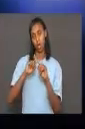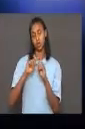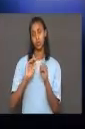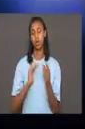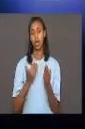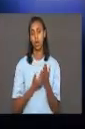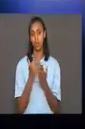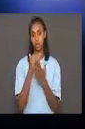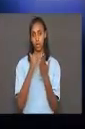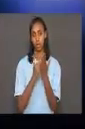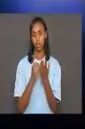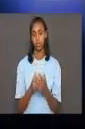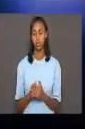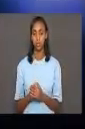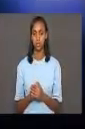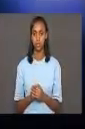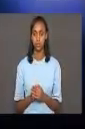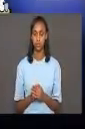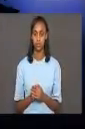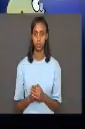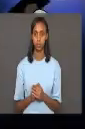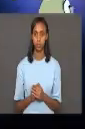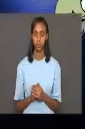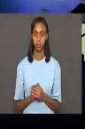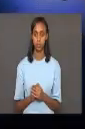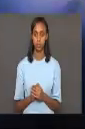Let's get back to our lesson.